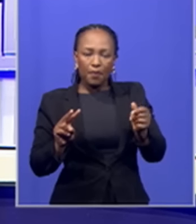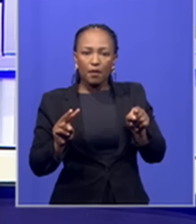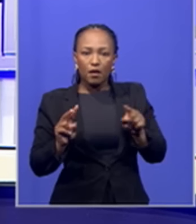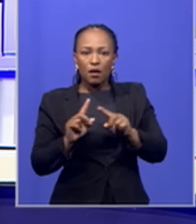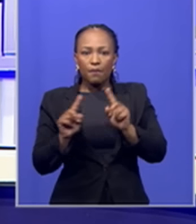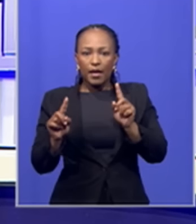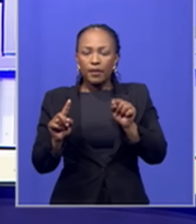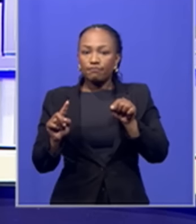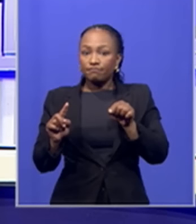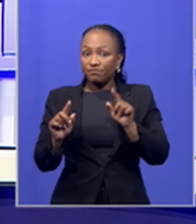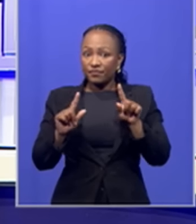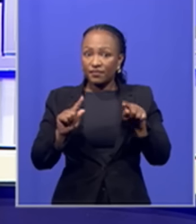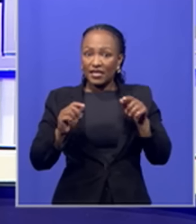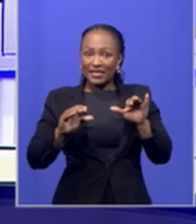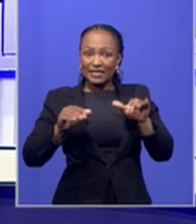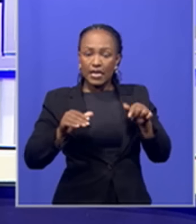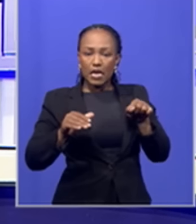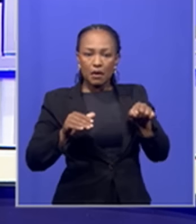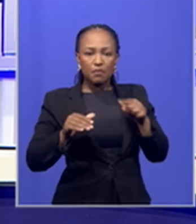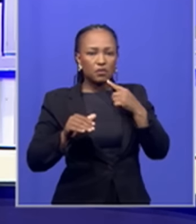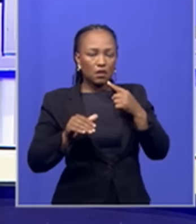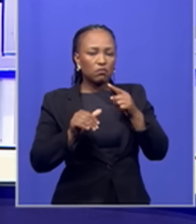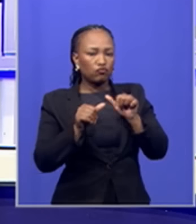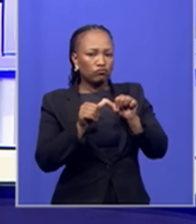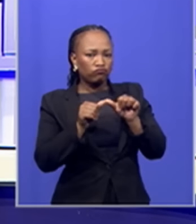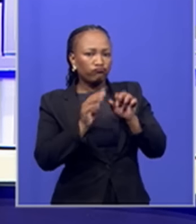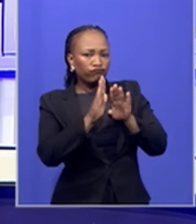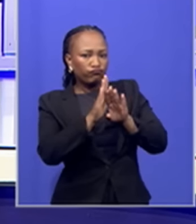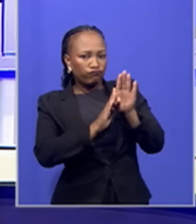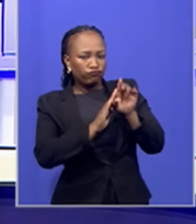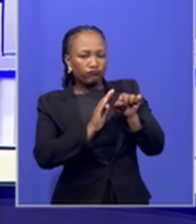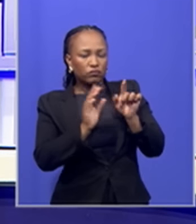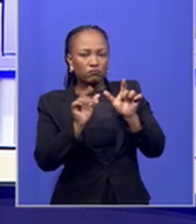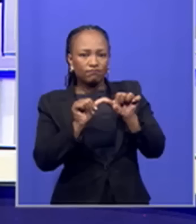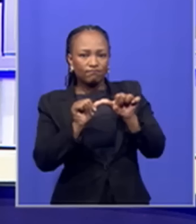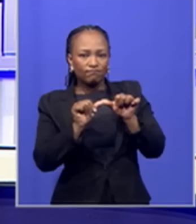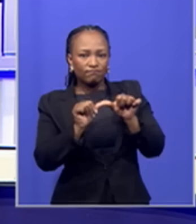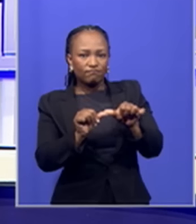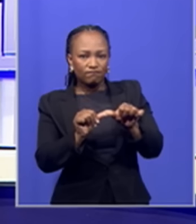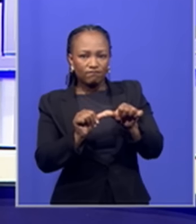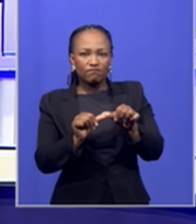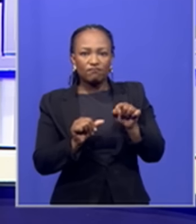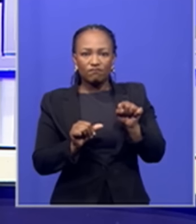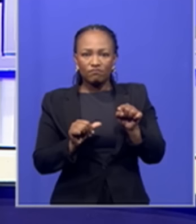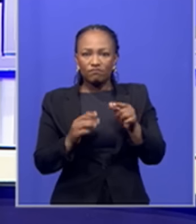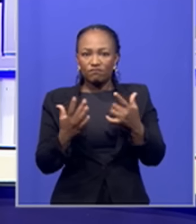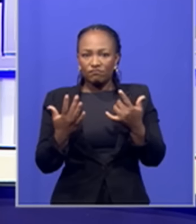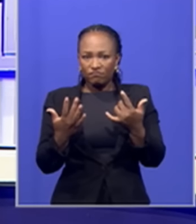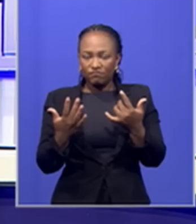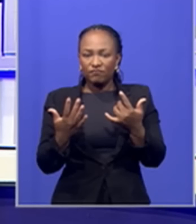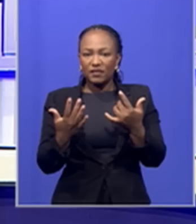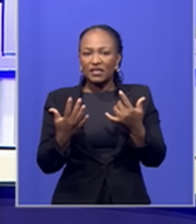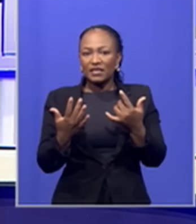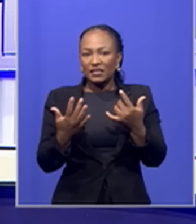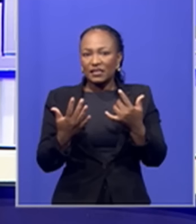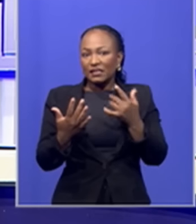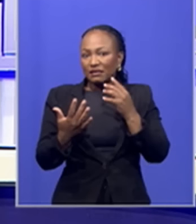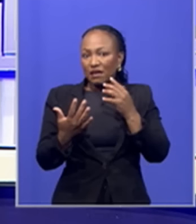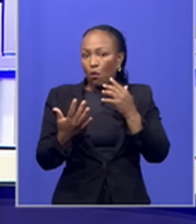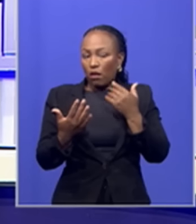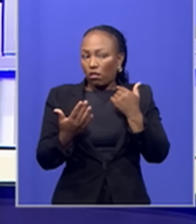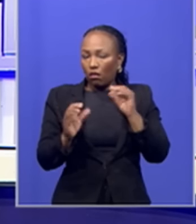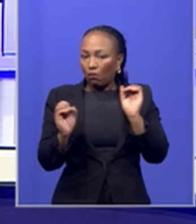Hunt a re setlhopha sa gagwe se ne sa tokafala mo motshamekong o ntseng o tsweletse pele mme a re go tlhoka maitemogelo a go